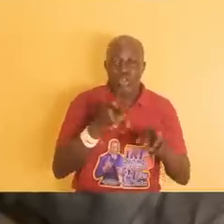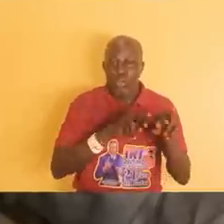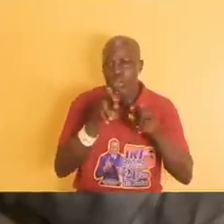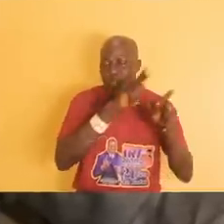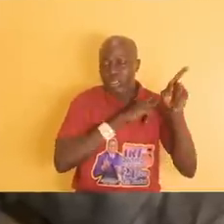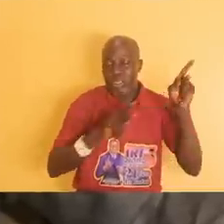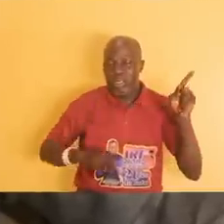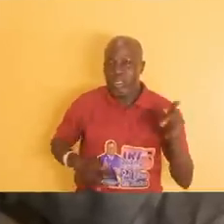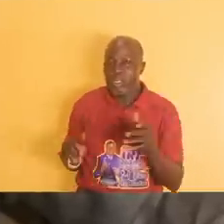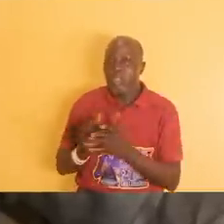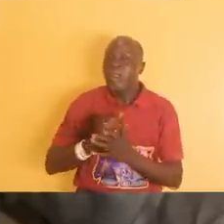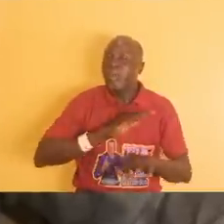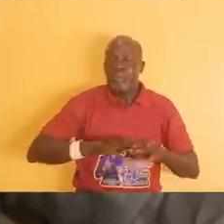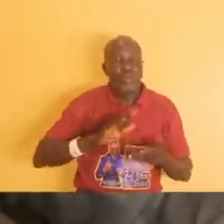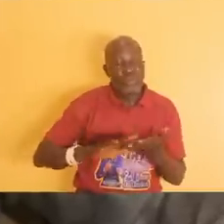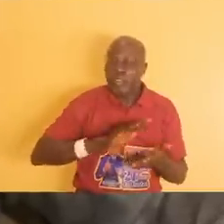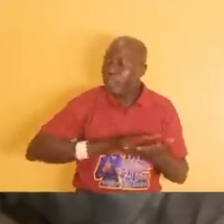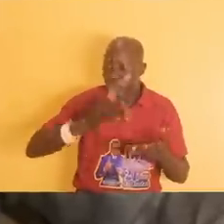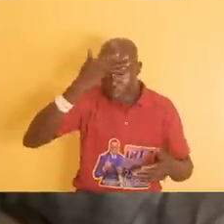Please don't forget.